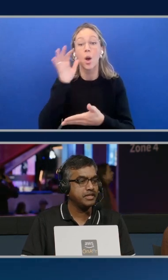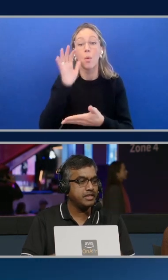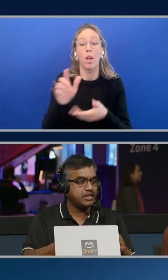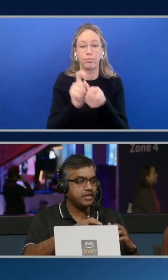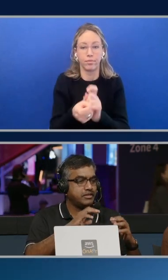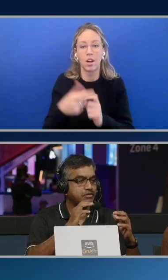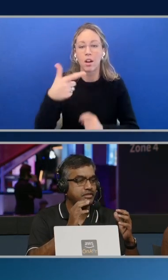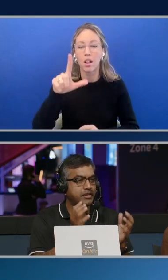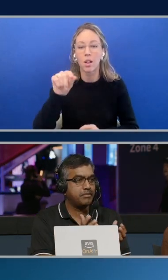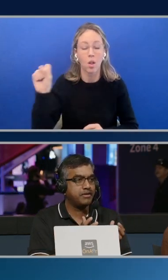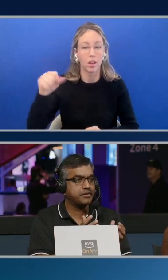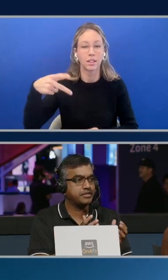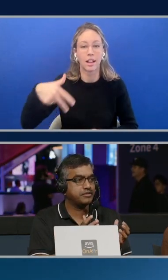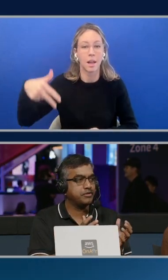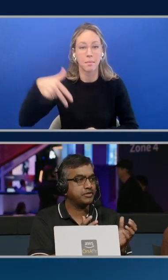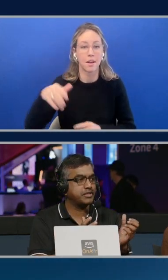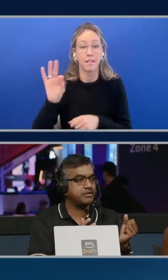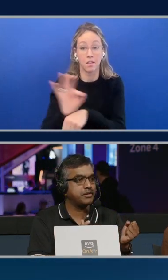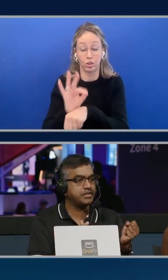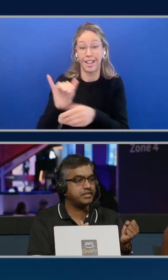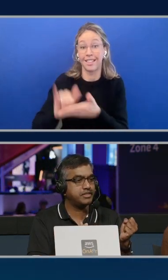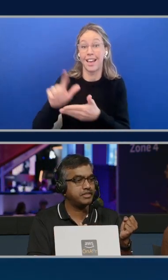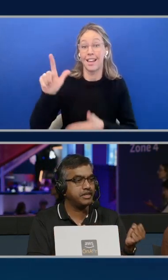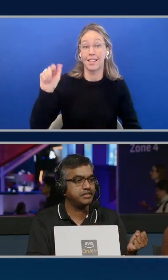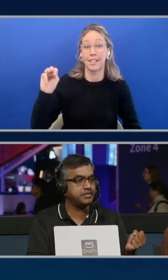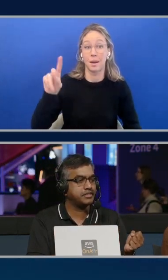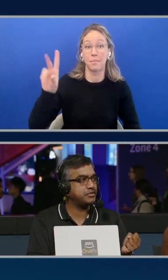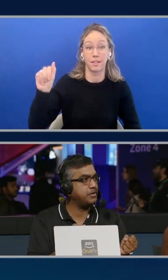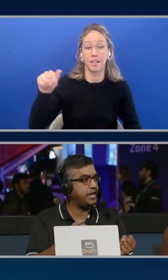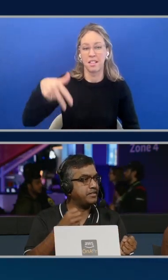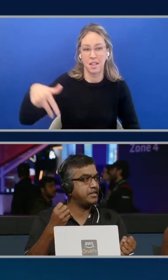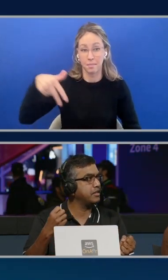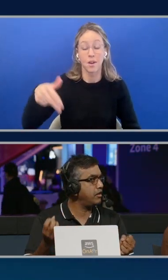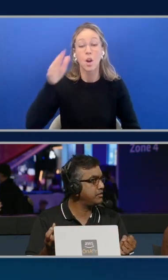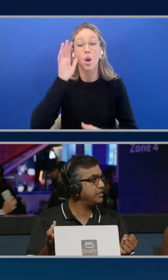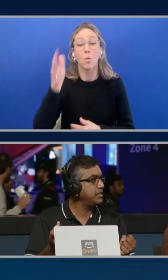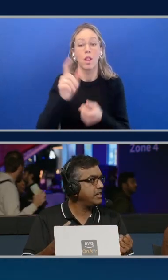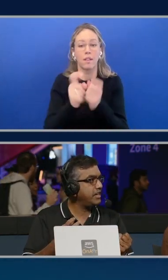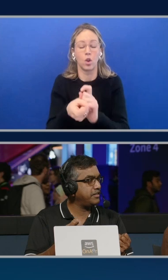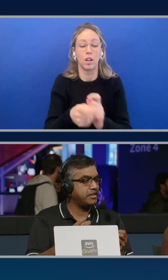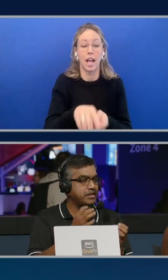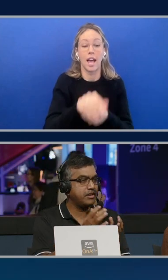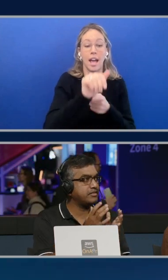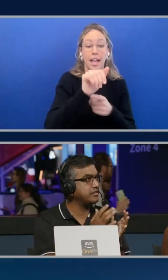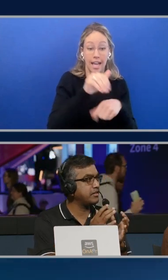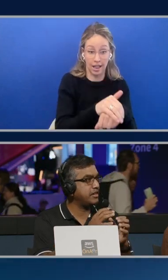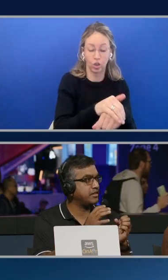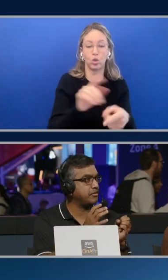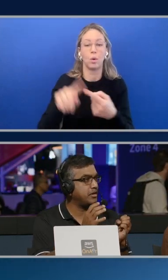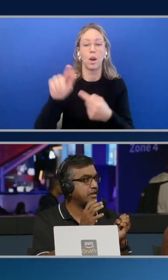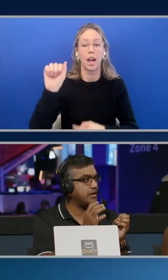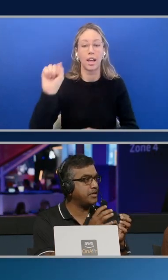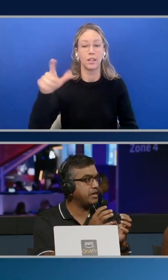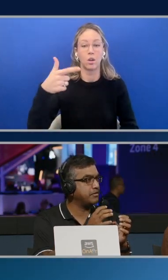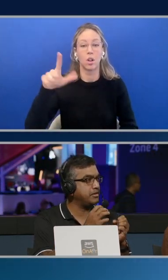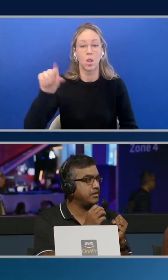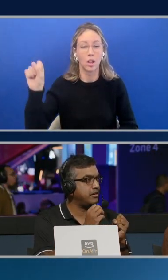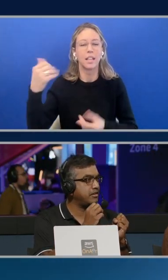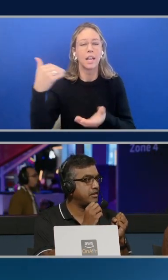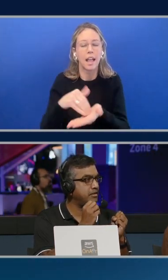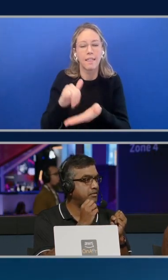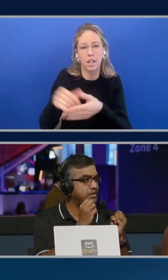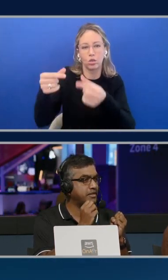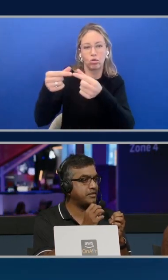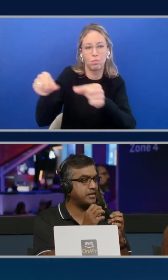function. So this Lambda function is going to convert English text to a ASL gloss. Okay. ASL gloss is a grammatical